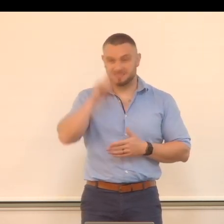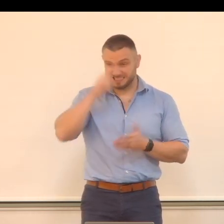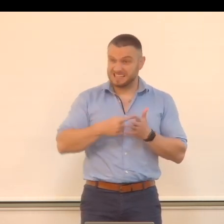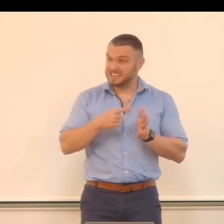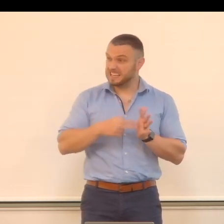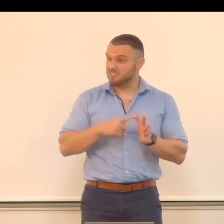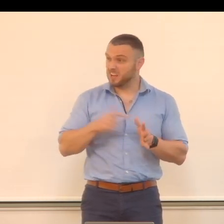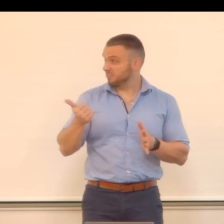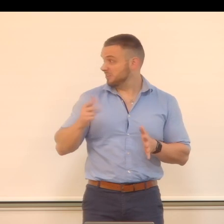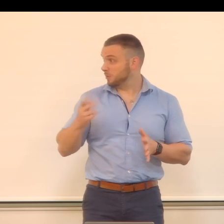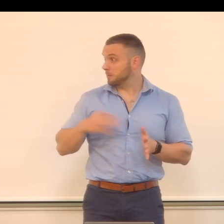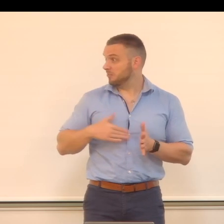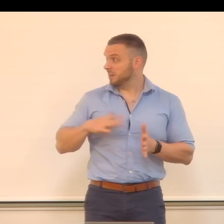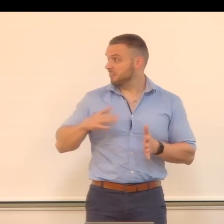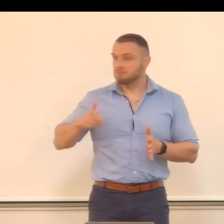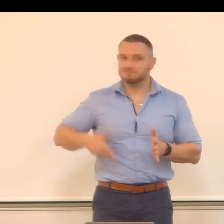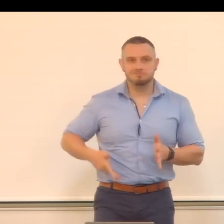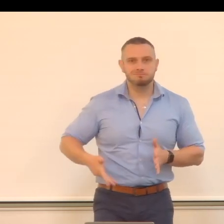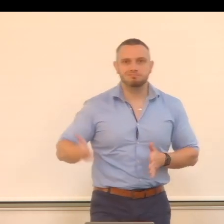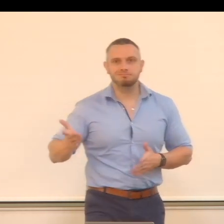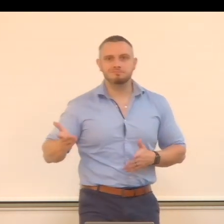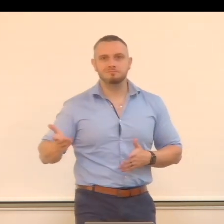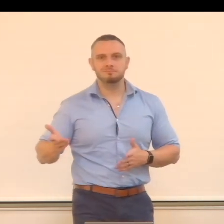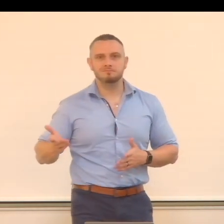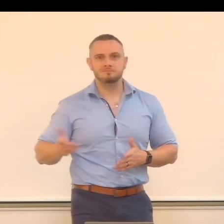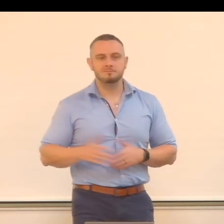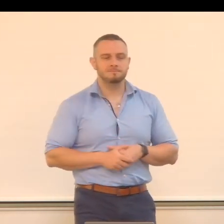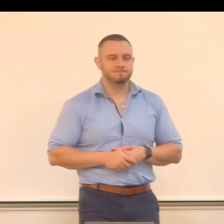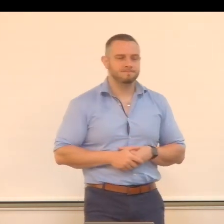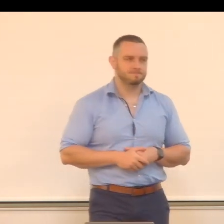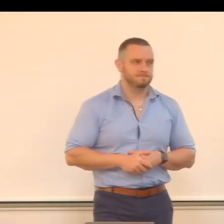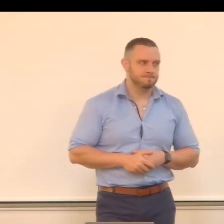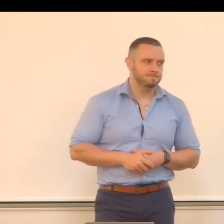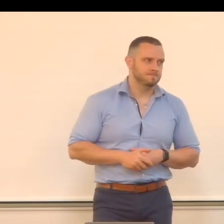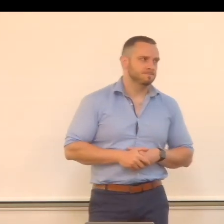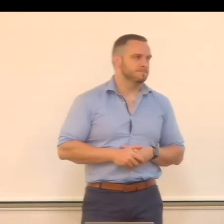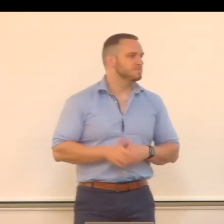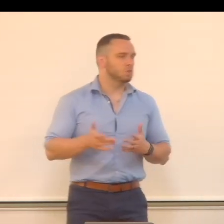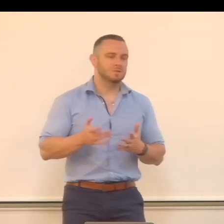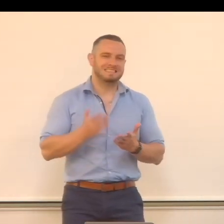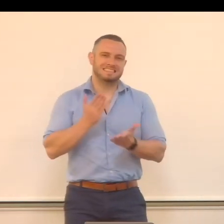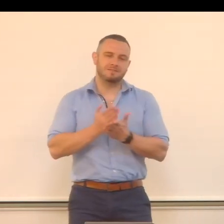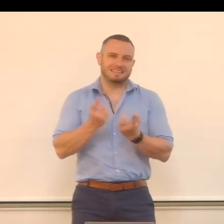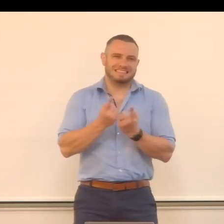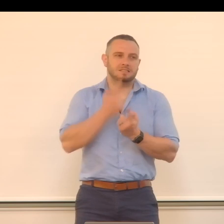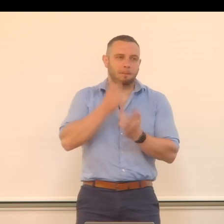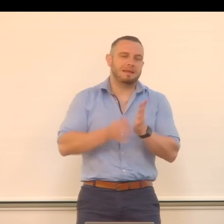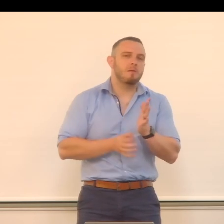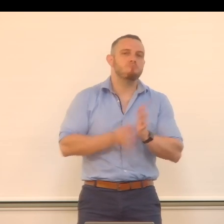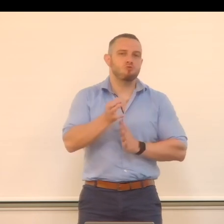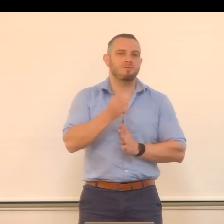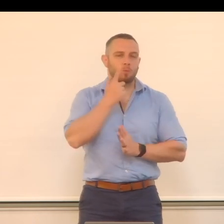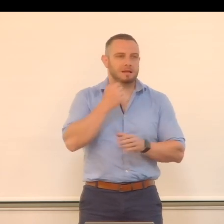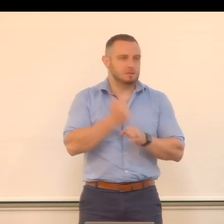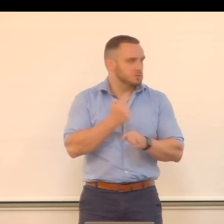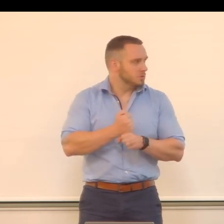out the door in 20 minutes or 10 minutes. Something really short isn't realistic either. So there's definitely a lot more work that we could do